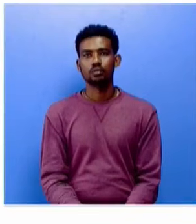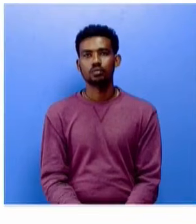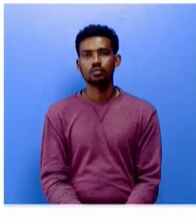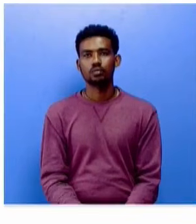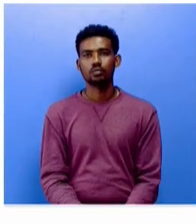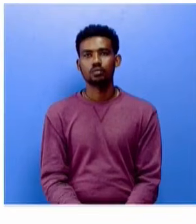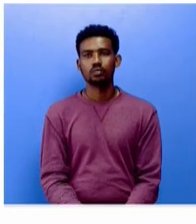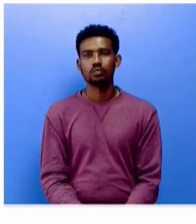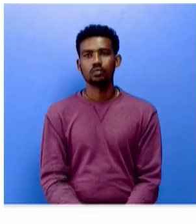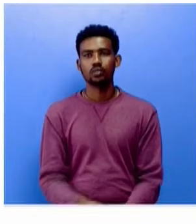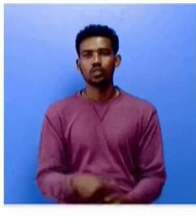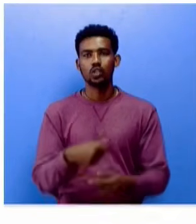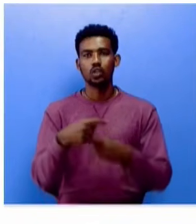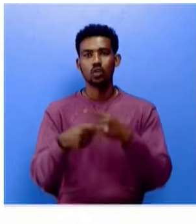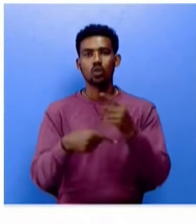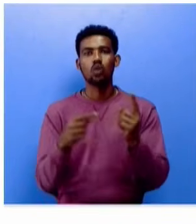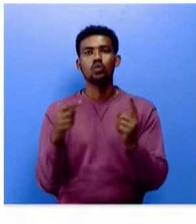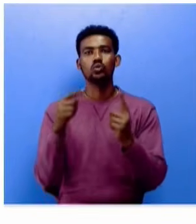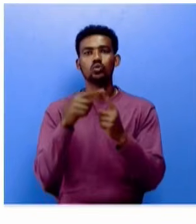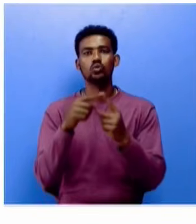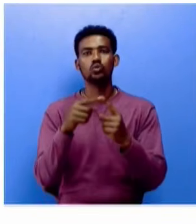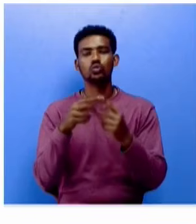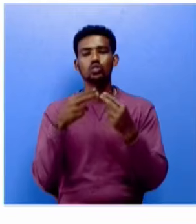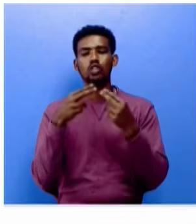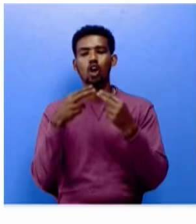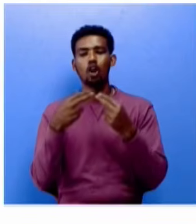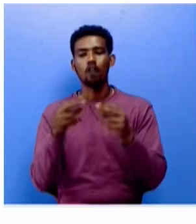go to the office.